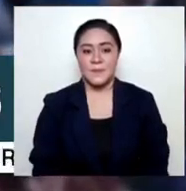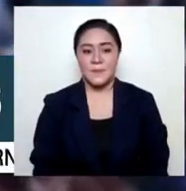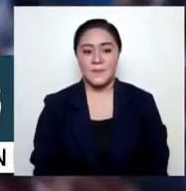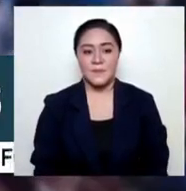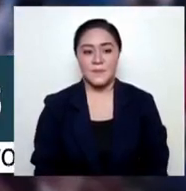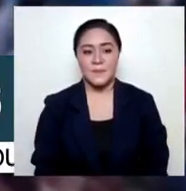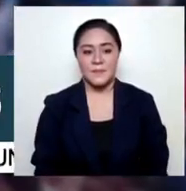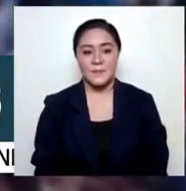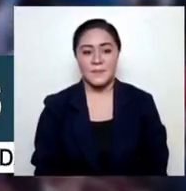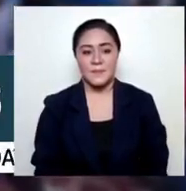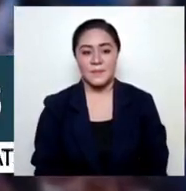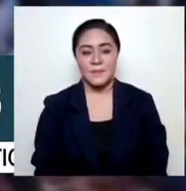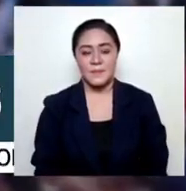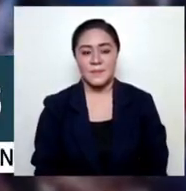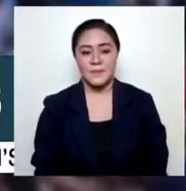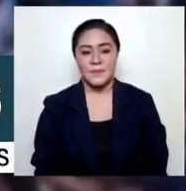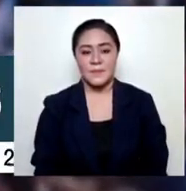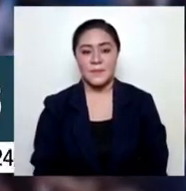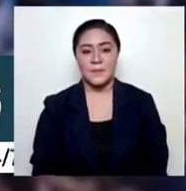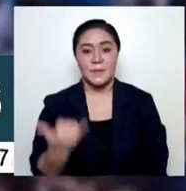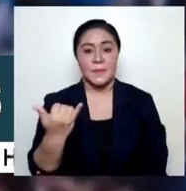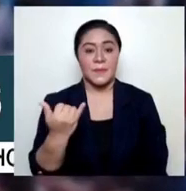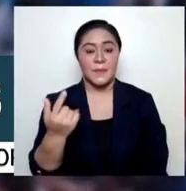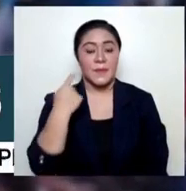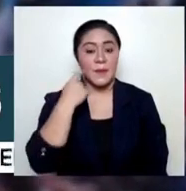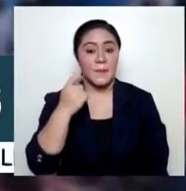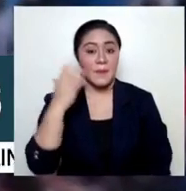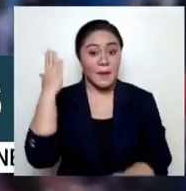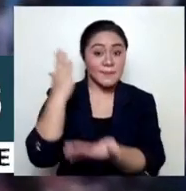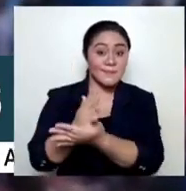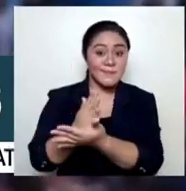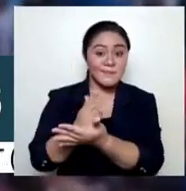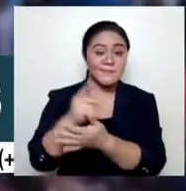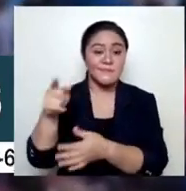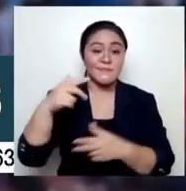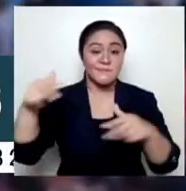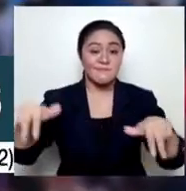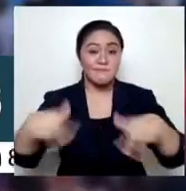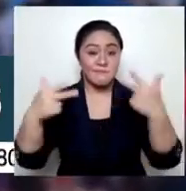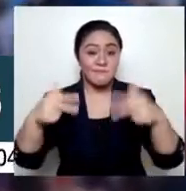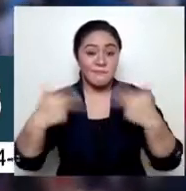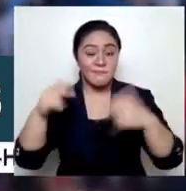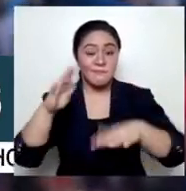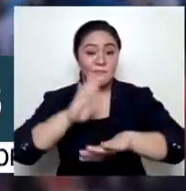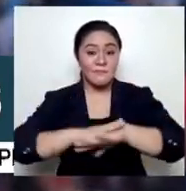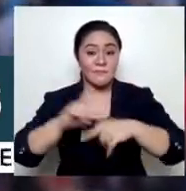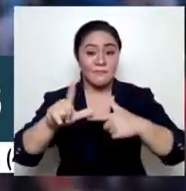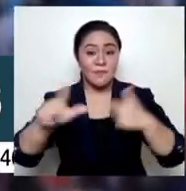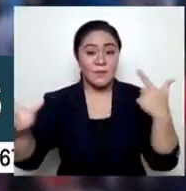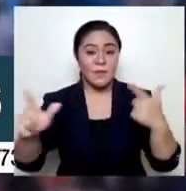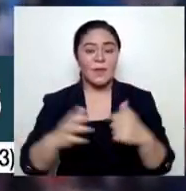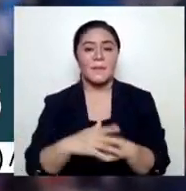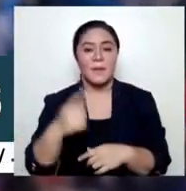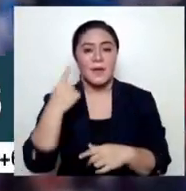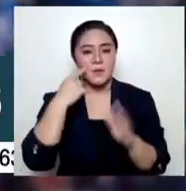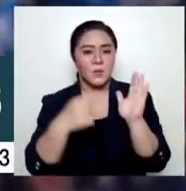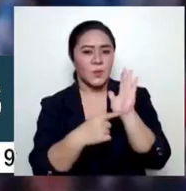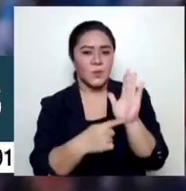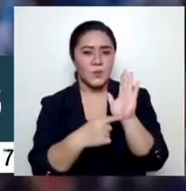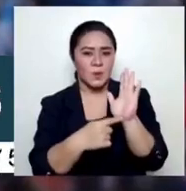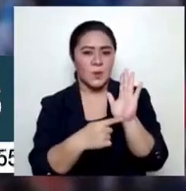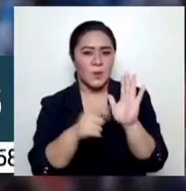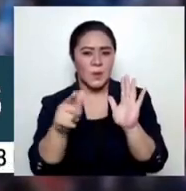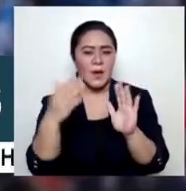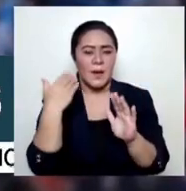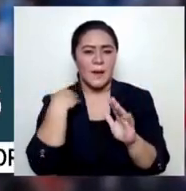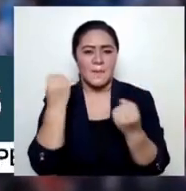Well, the president was previously hesitant to stop e-sabong operations, citing the revenues. But the industry has been rocked by controversy